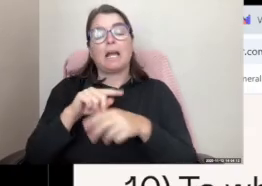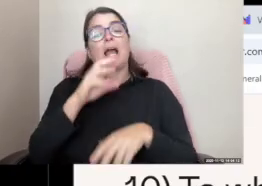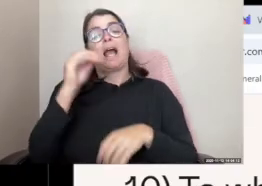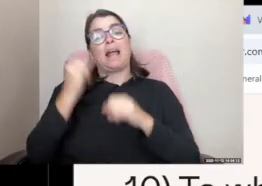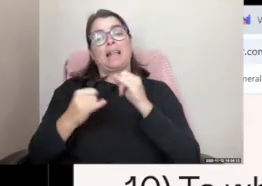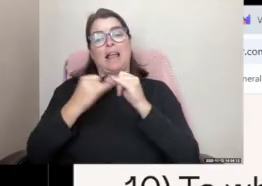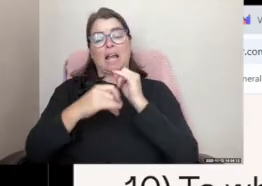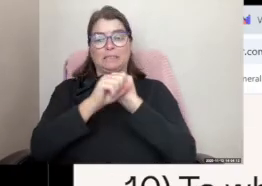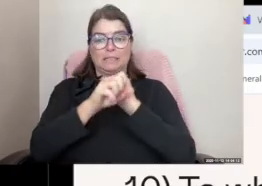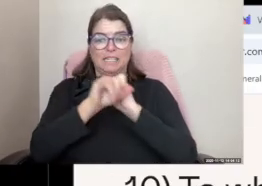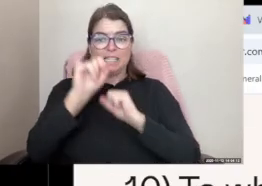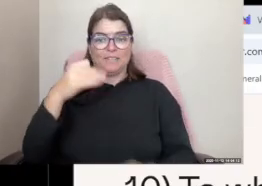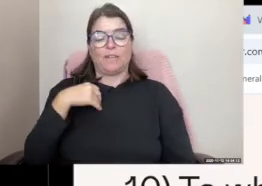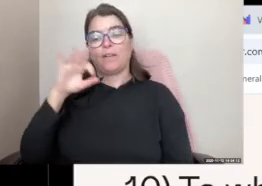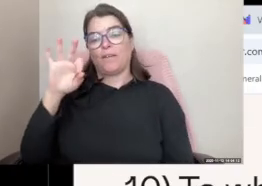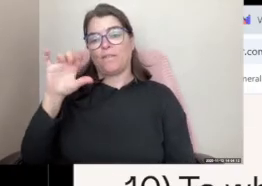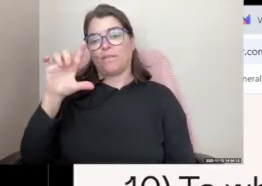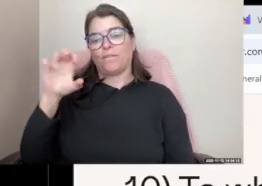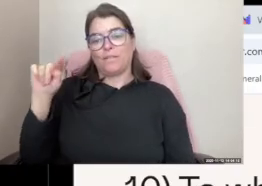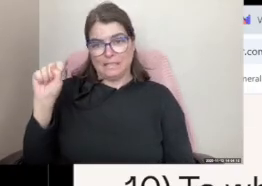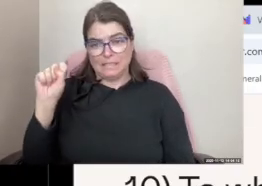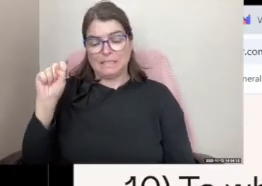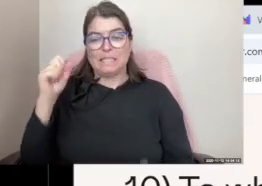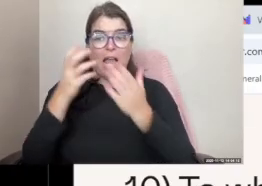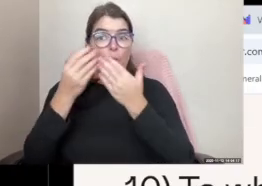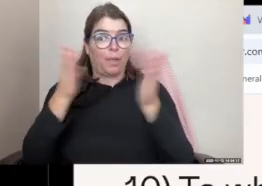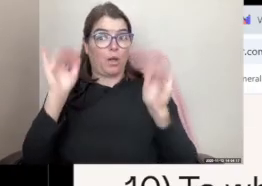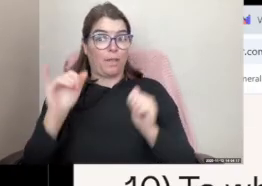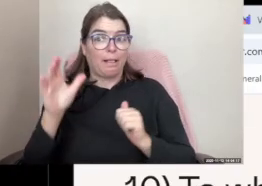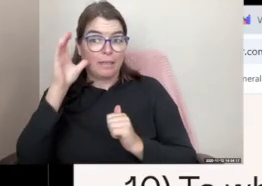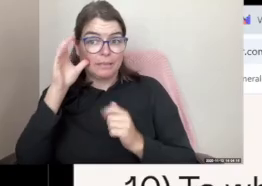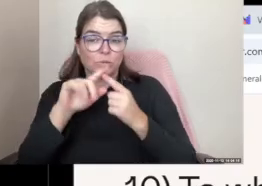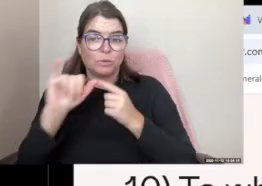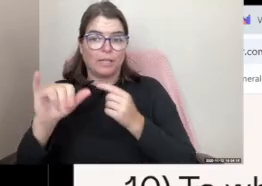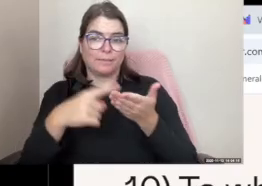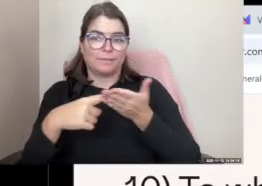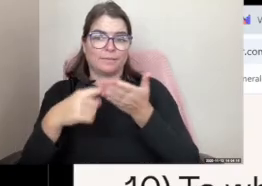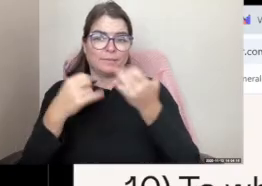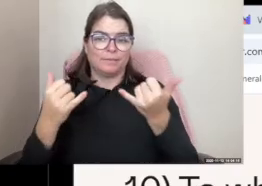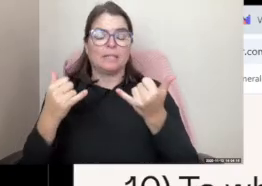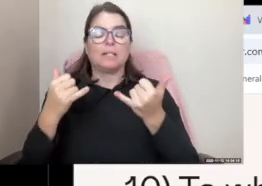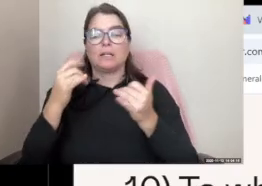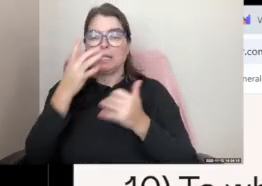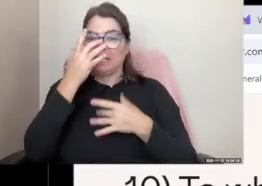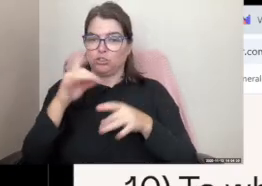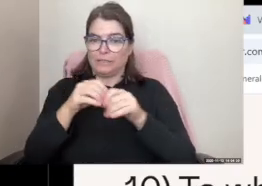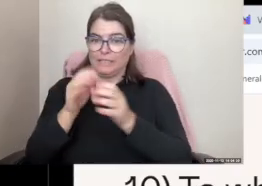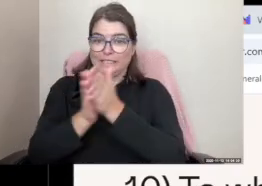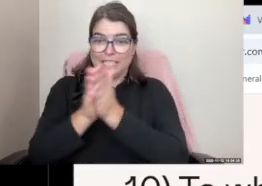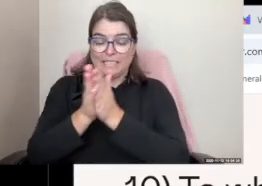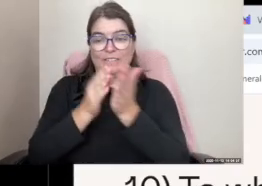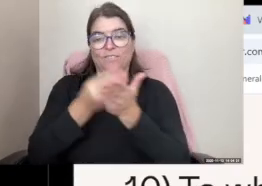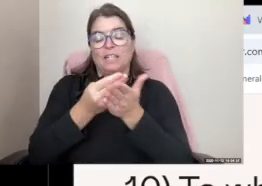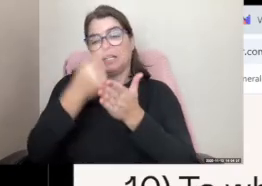drayage trucks set aside. They've also done that for transit buses and for school buses. And then my last